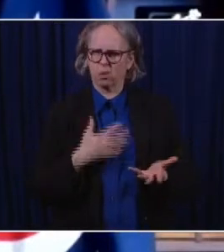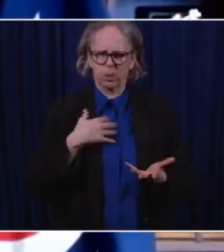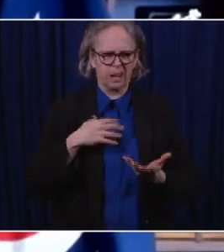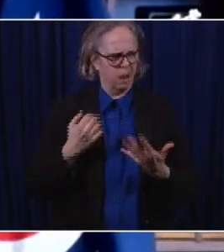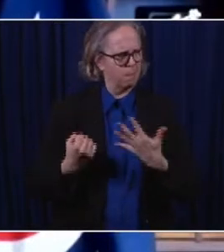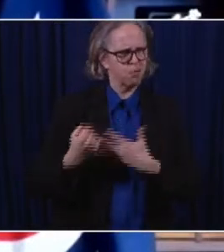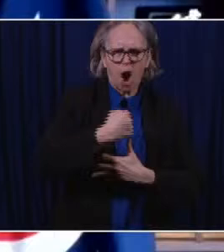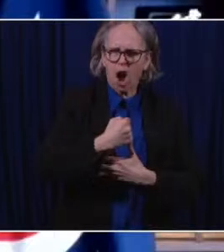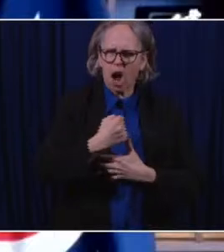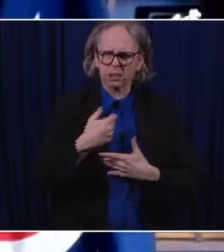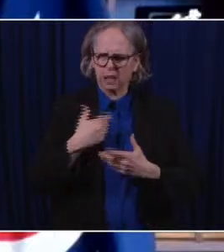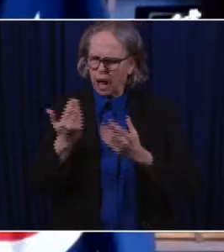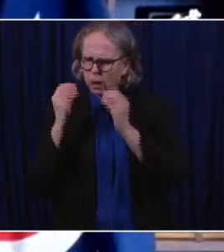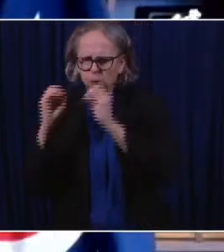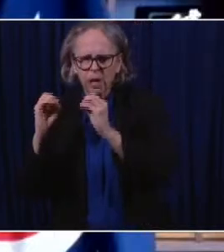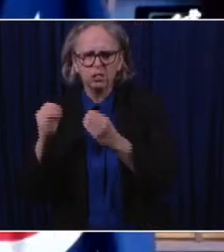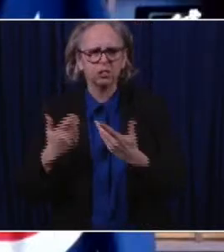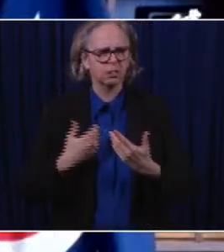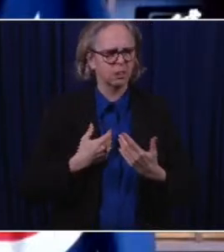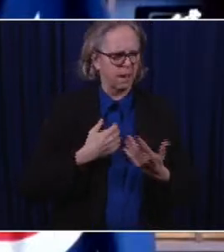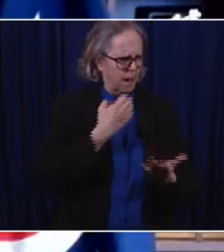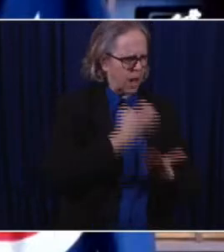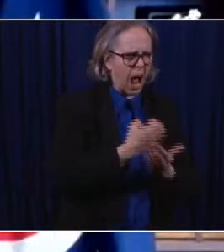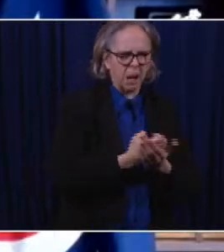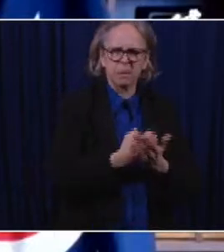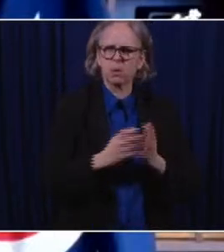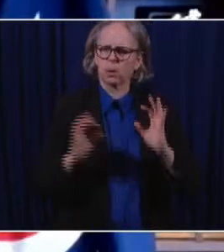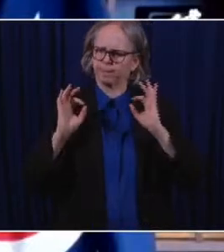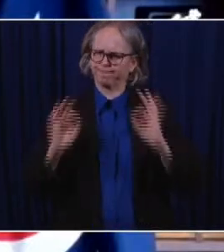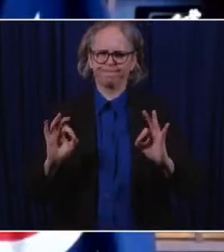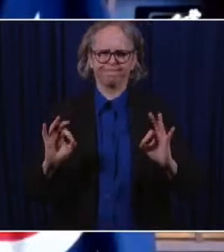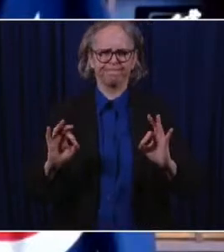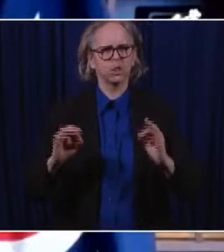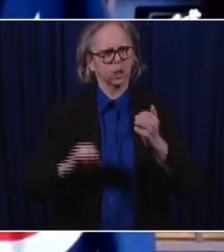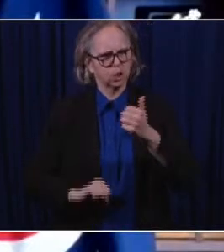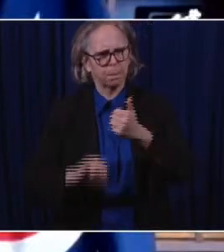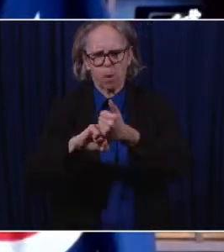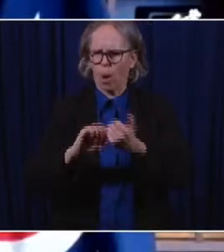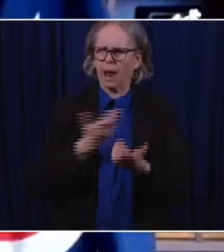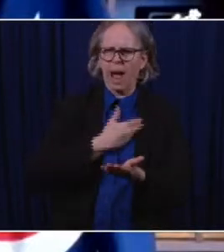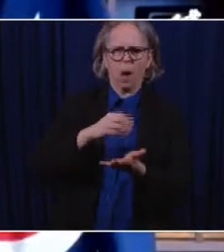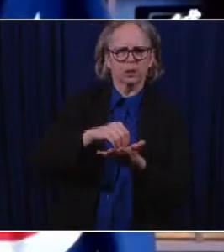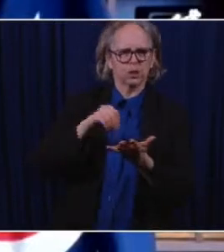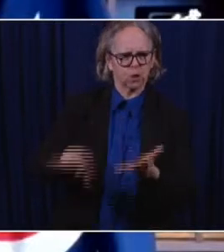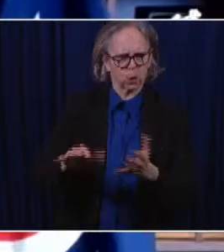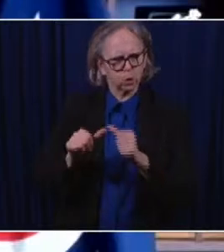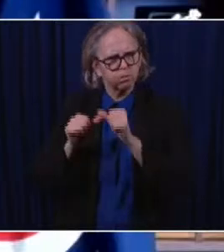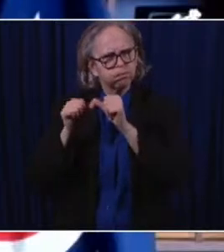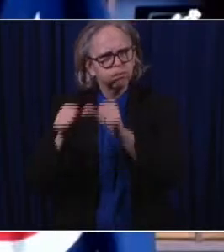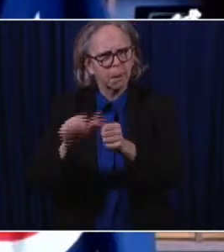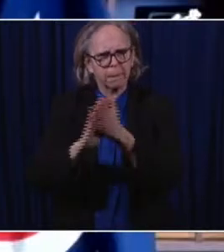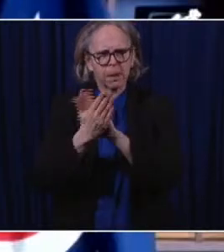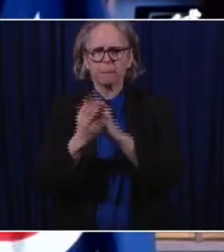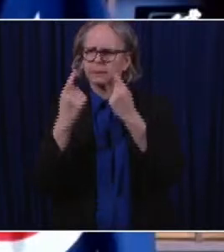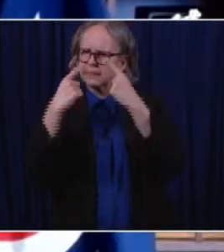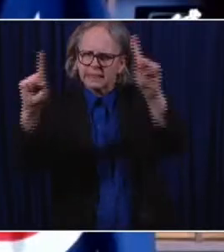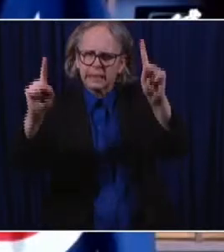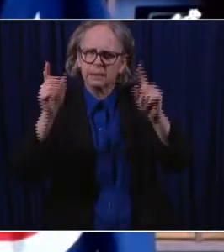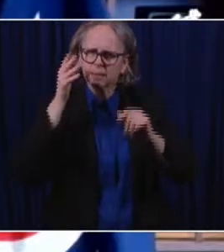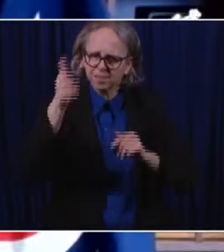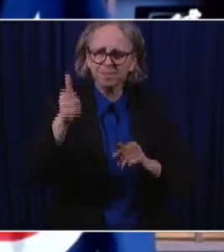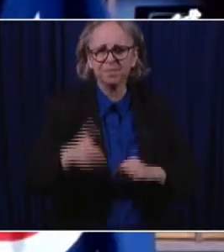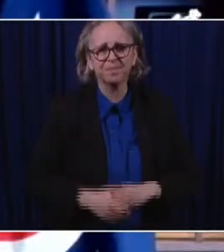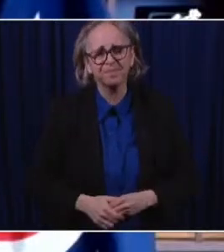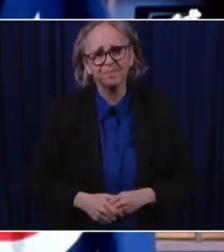this and to help the trajectory of the students across Ohio move toward a more prosperous, hopeful future. I want to